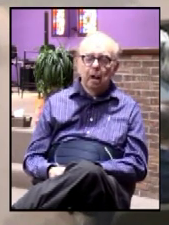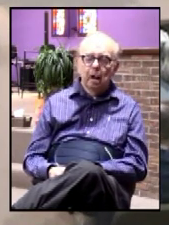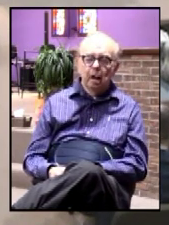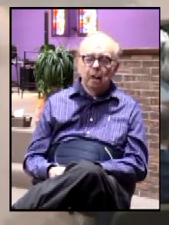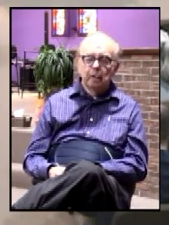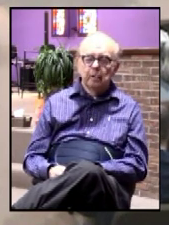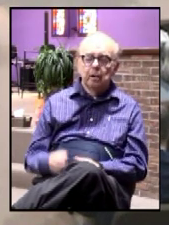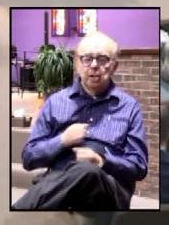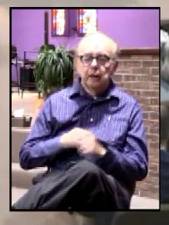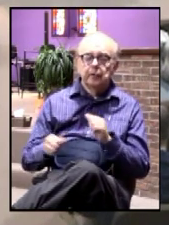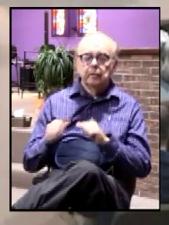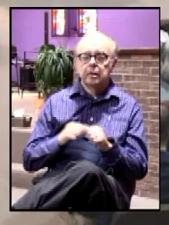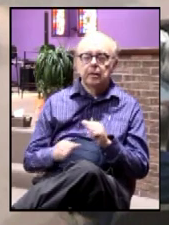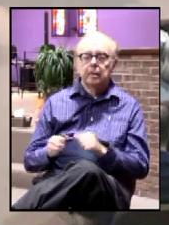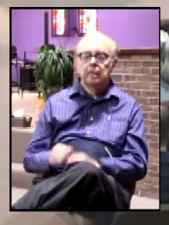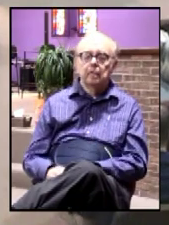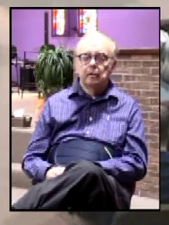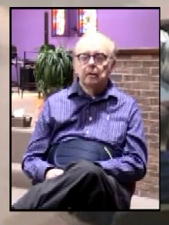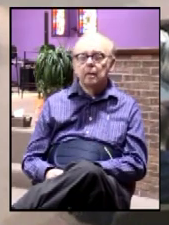and loving each other.